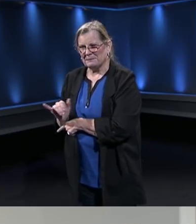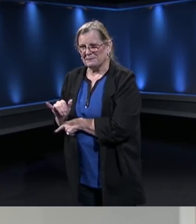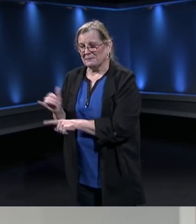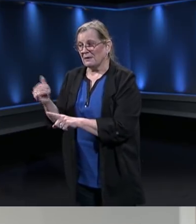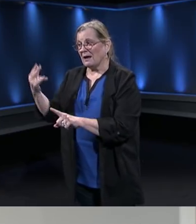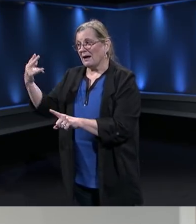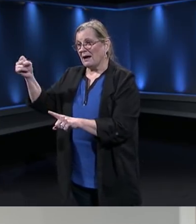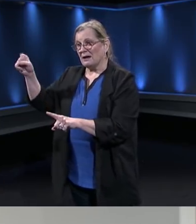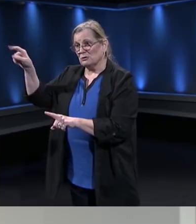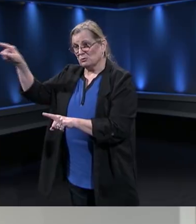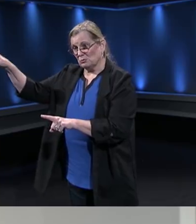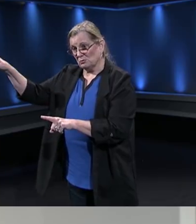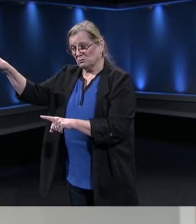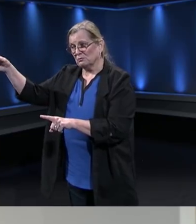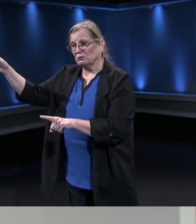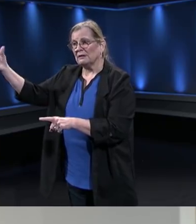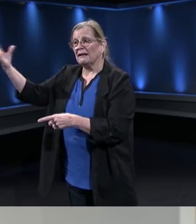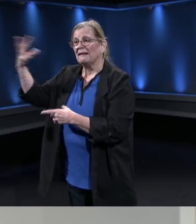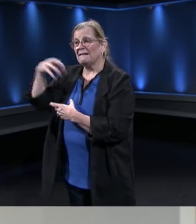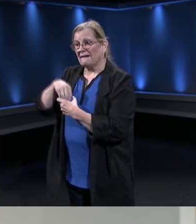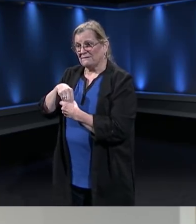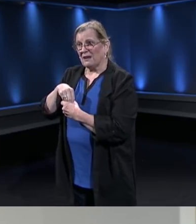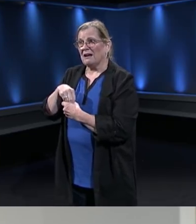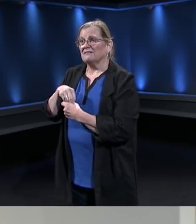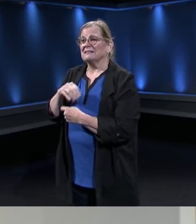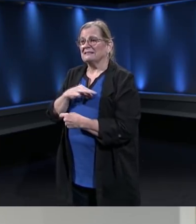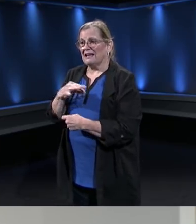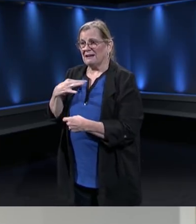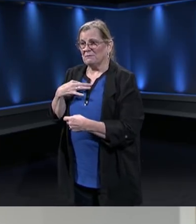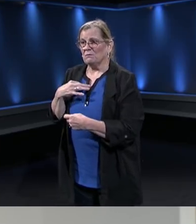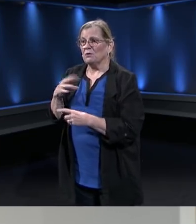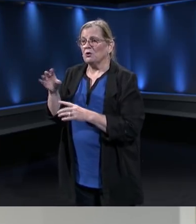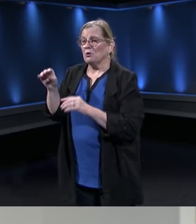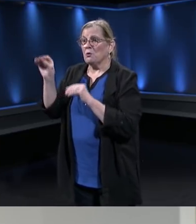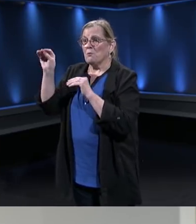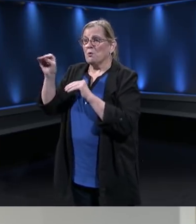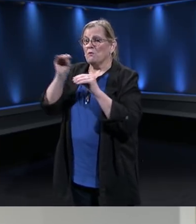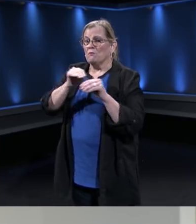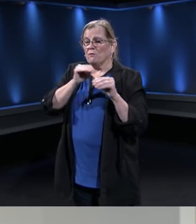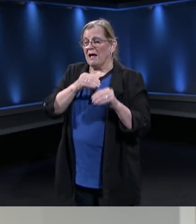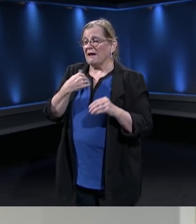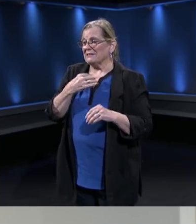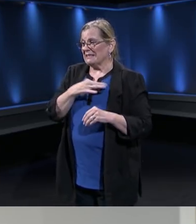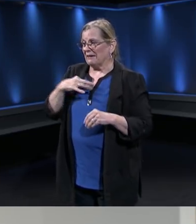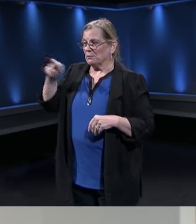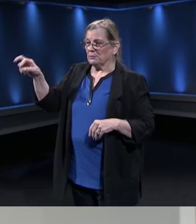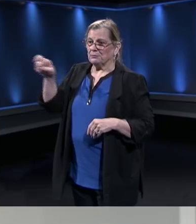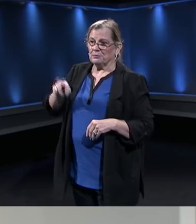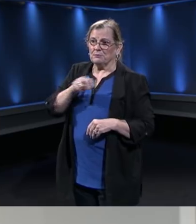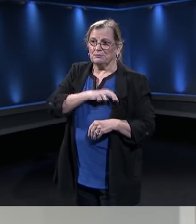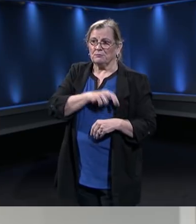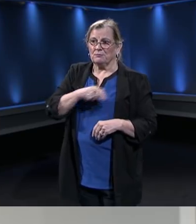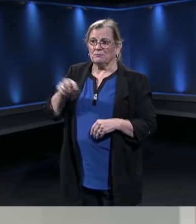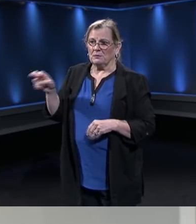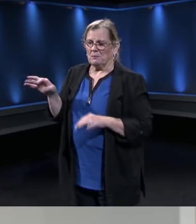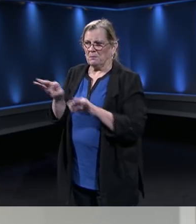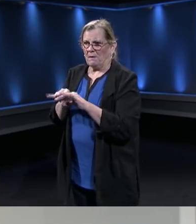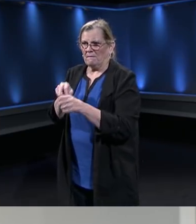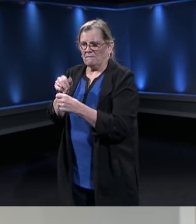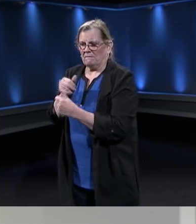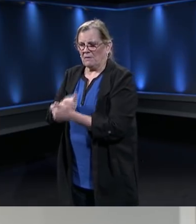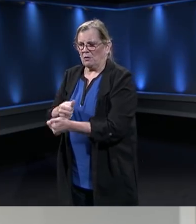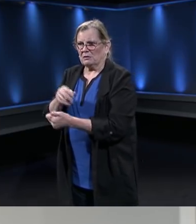involves some of our staff, our itinerant staff that move between schools, that require the schedule to be as